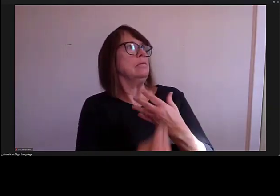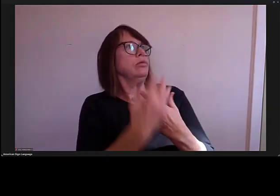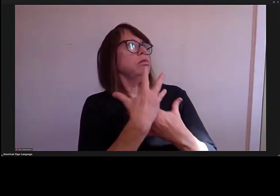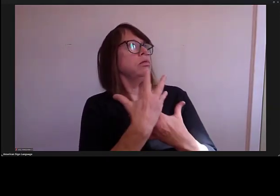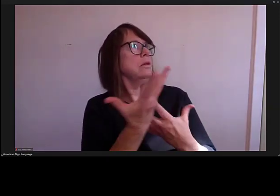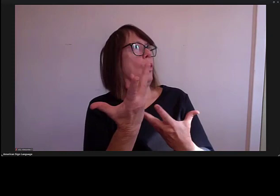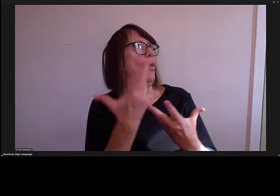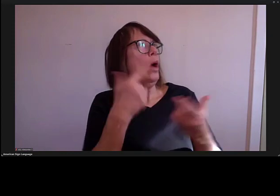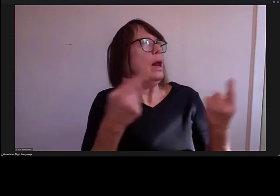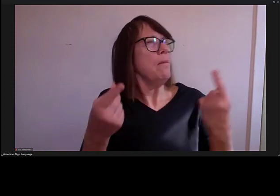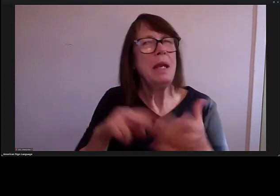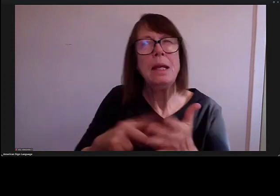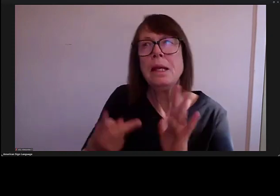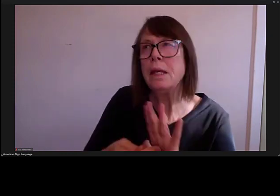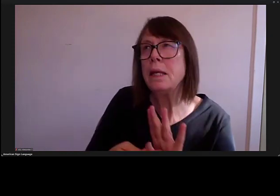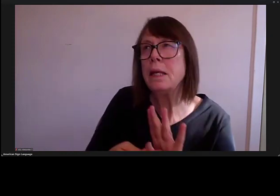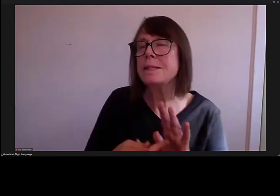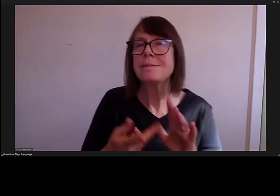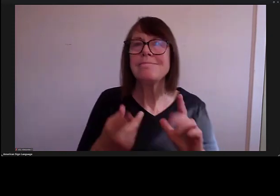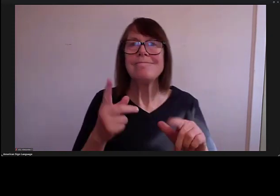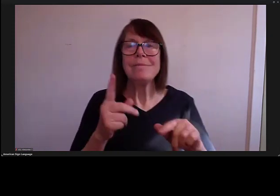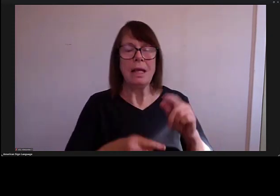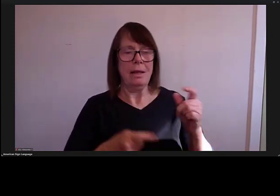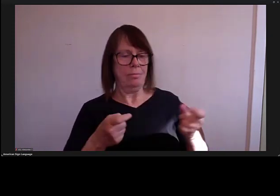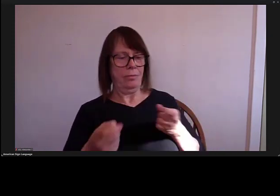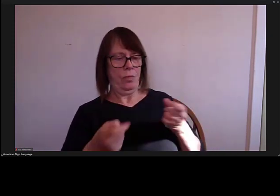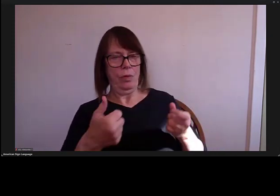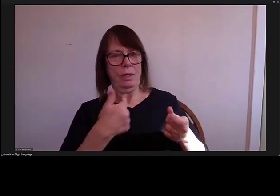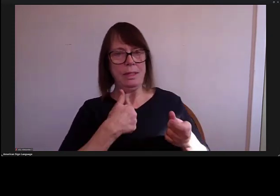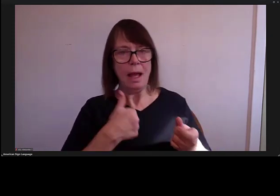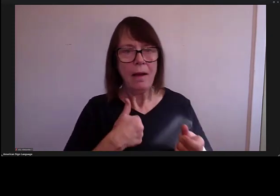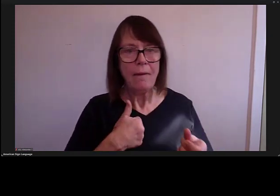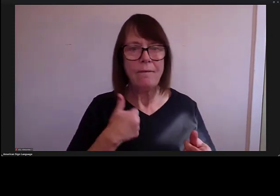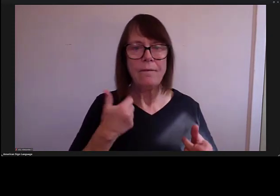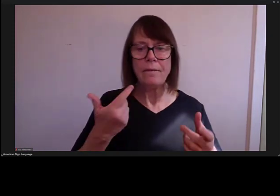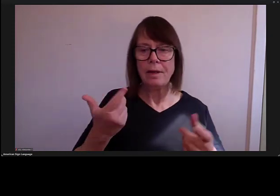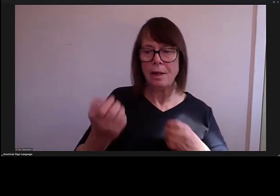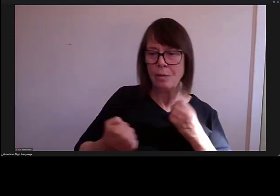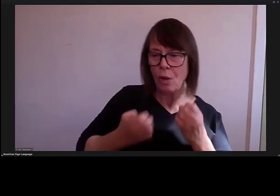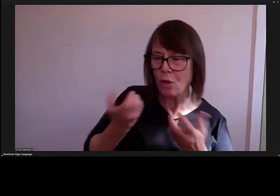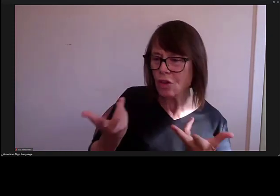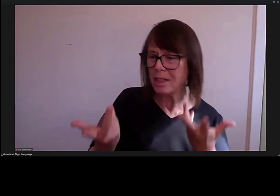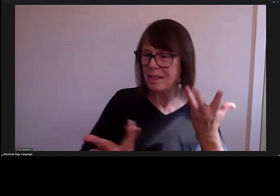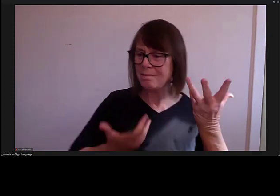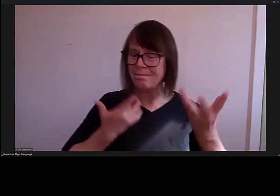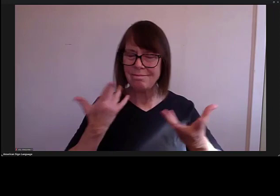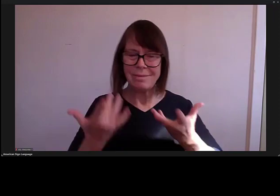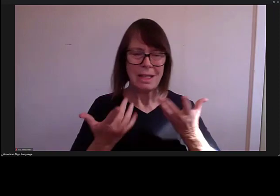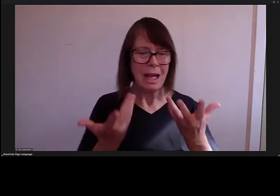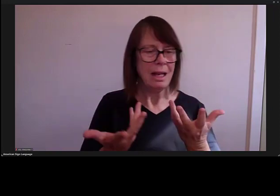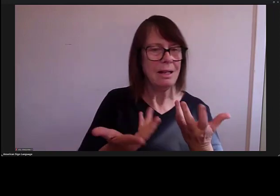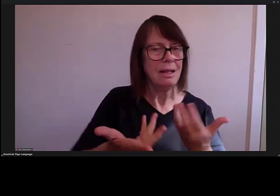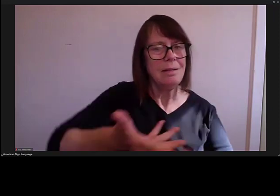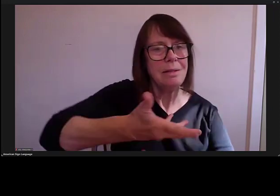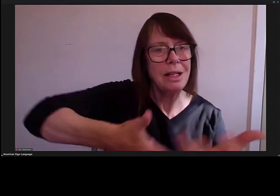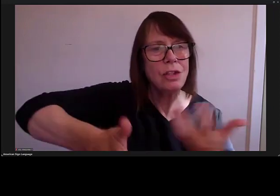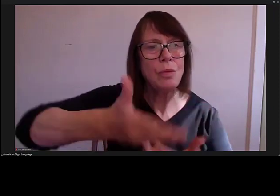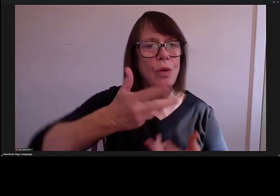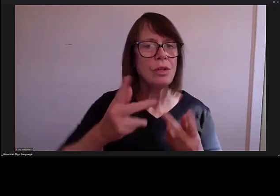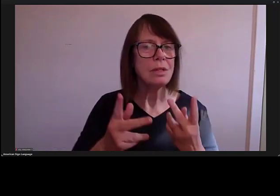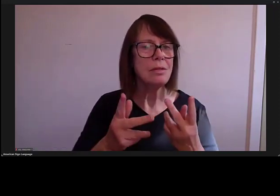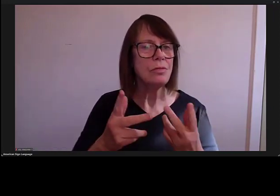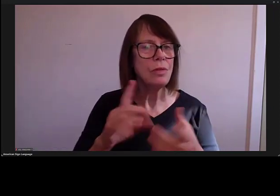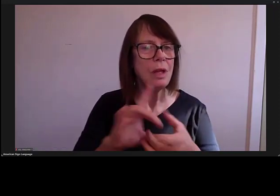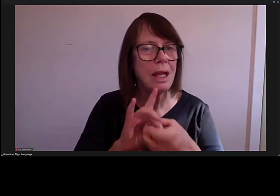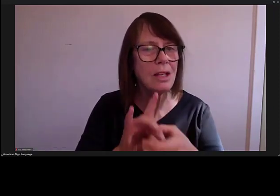self, and ability to regulate emotions and navigate interpersonal relationships. Long